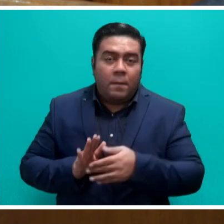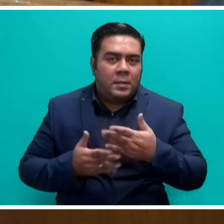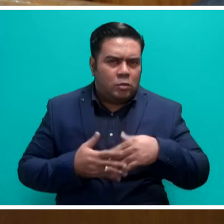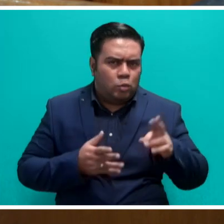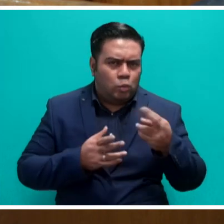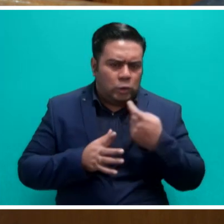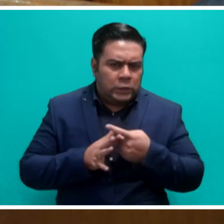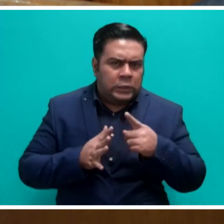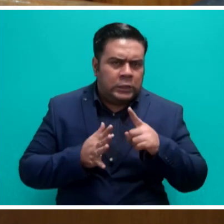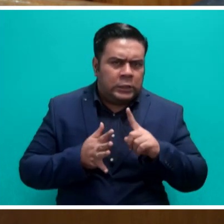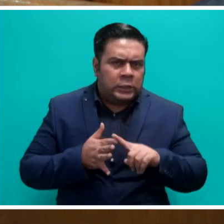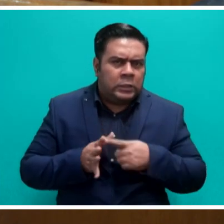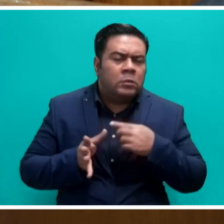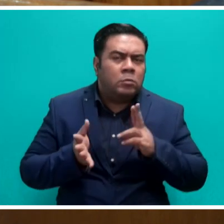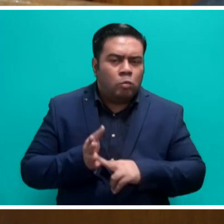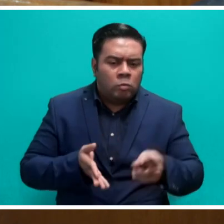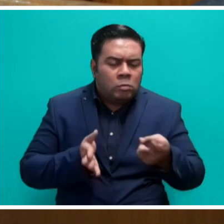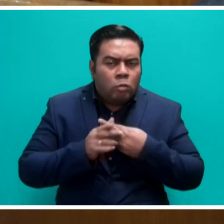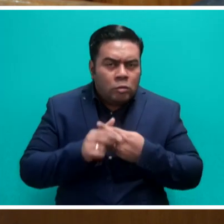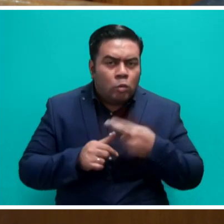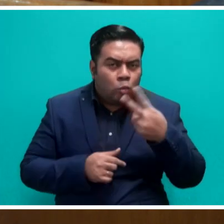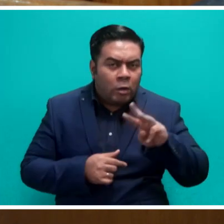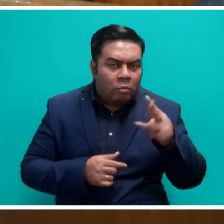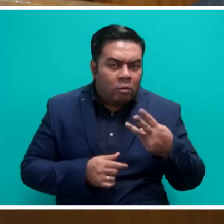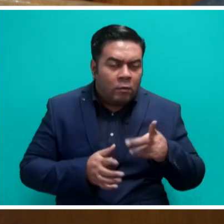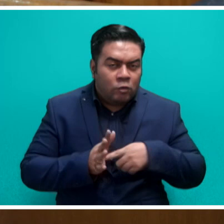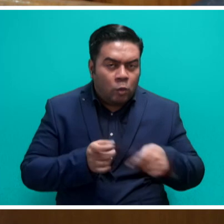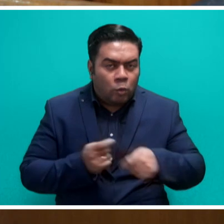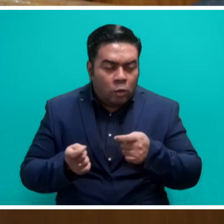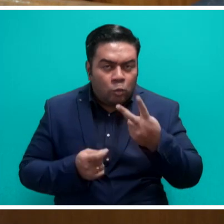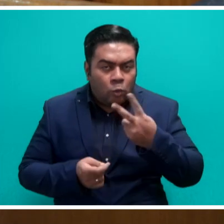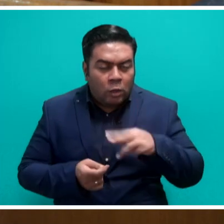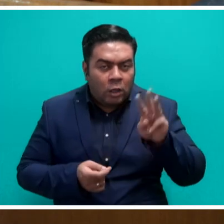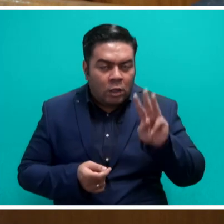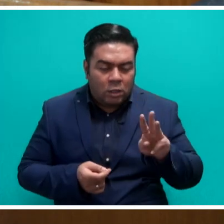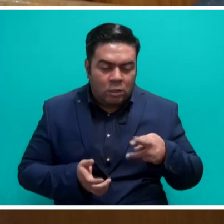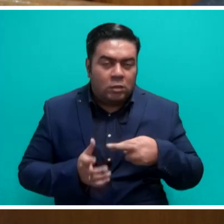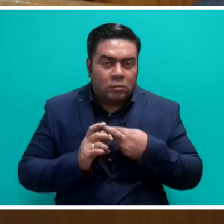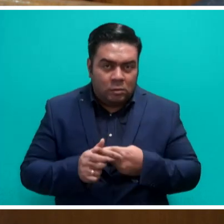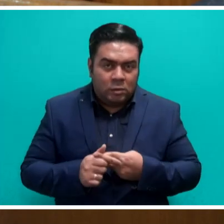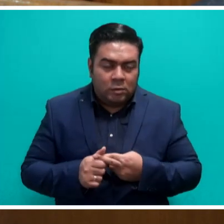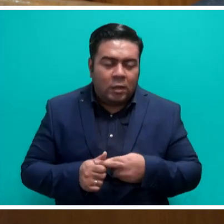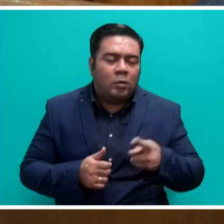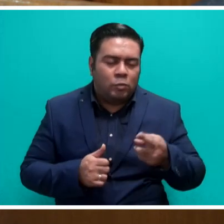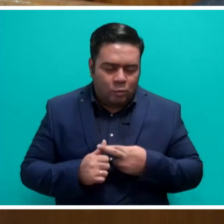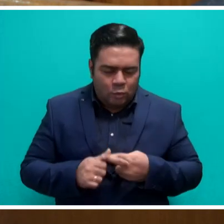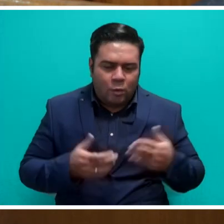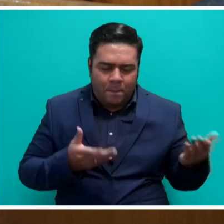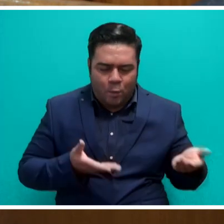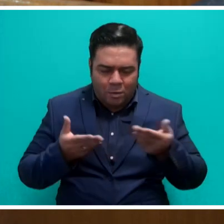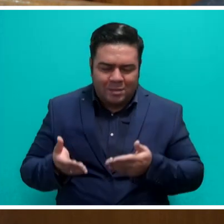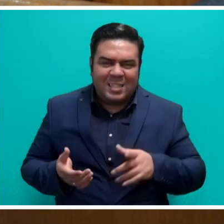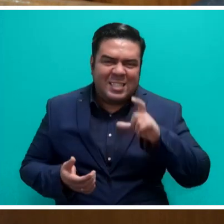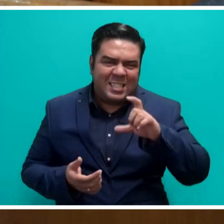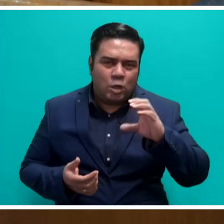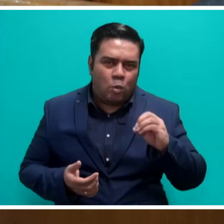on the 23rd of January 2023 to those complaints, and his responses were brought before the